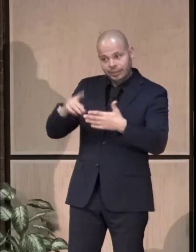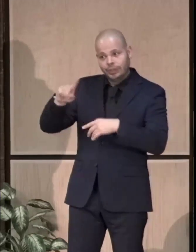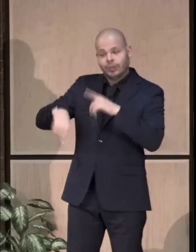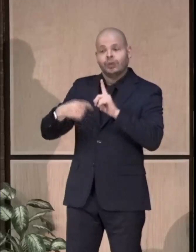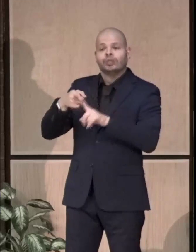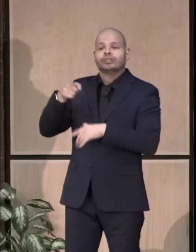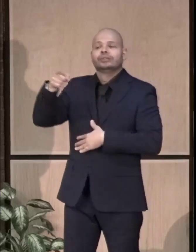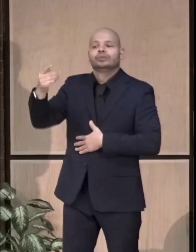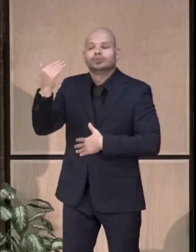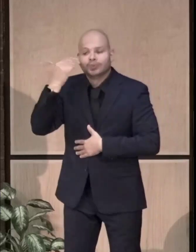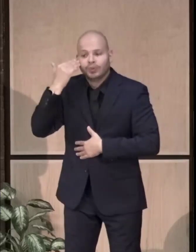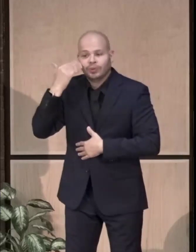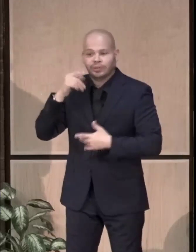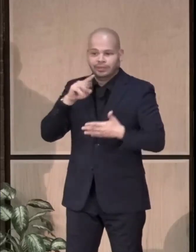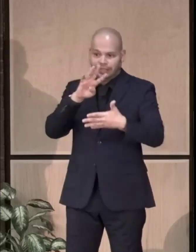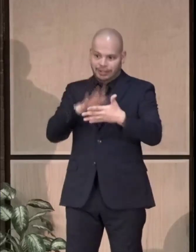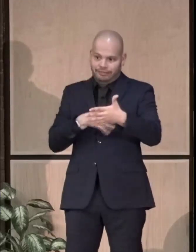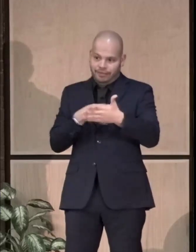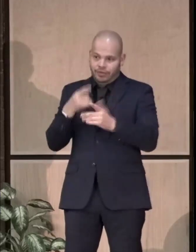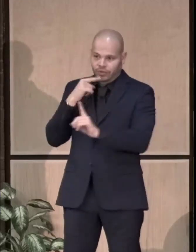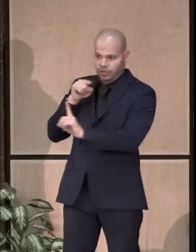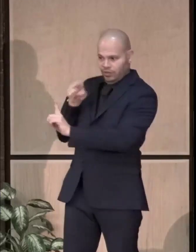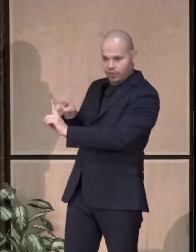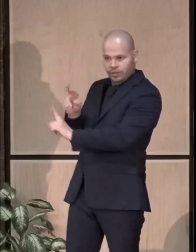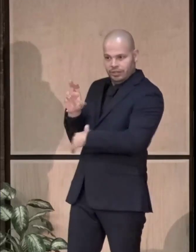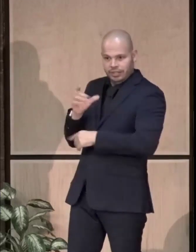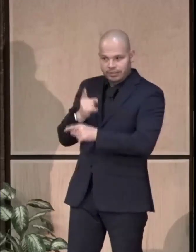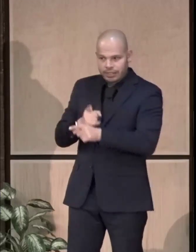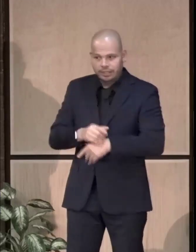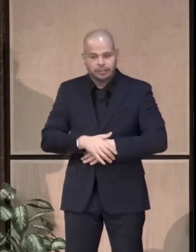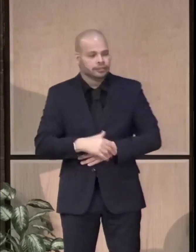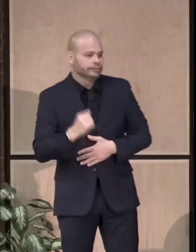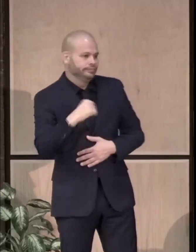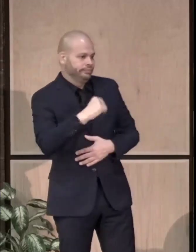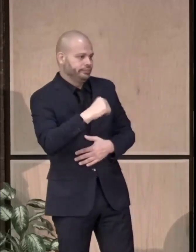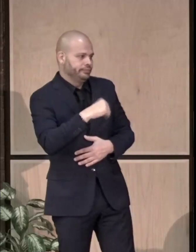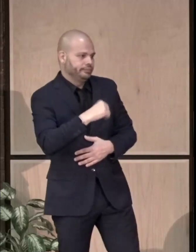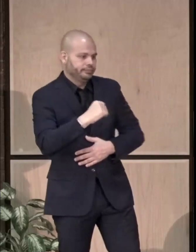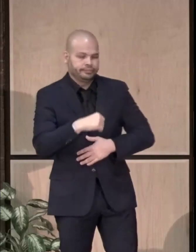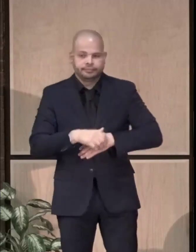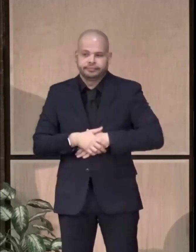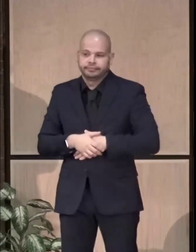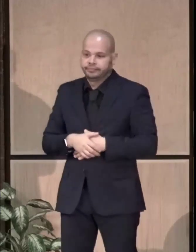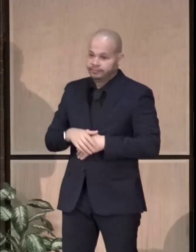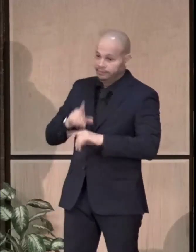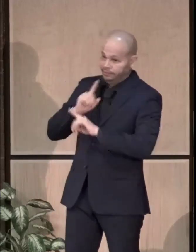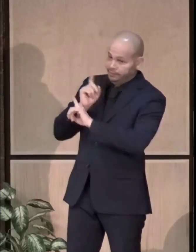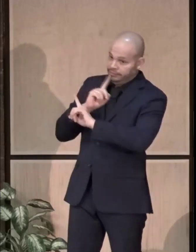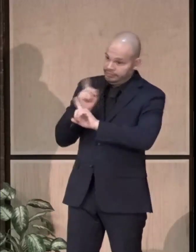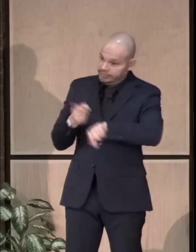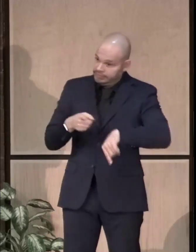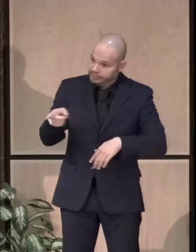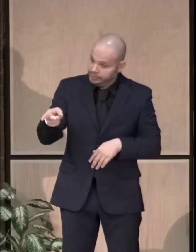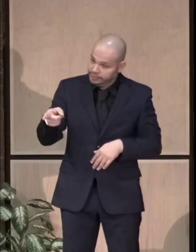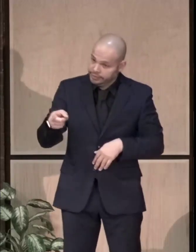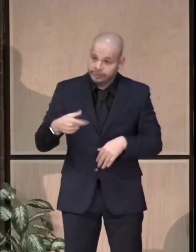Right? Yes, I see that. And did you provide the information for her? I updated battalion as